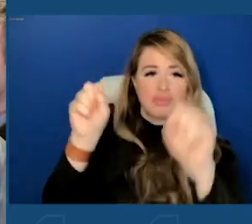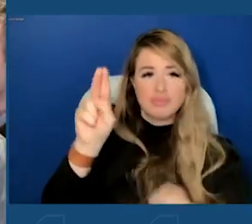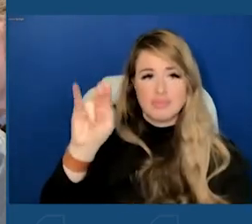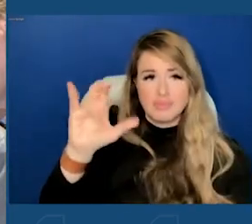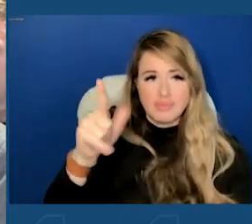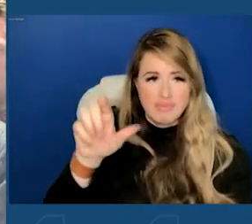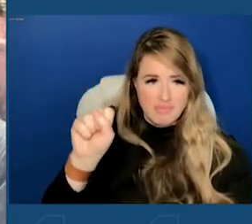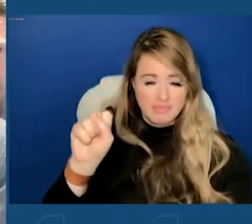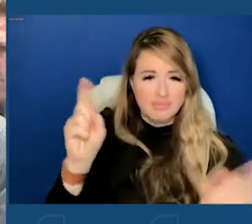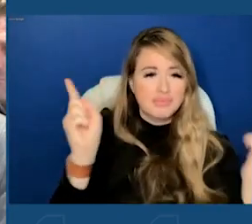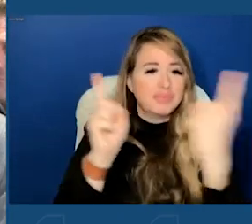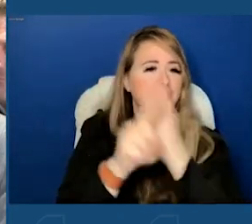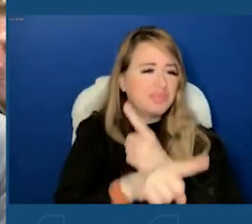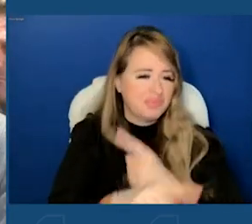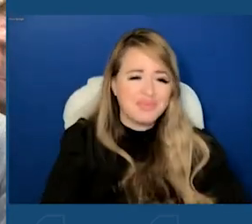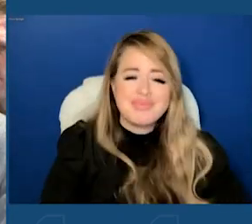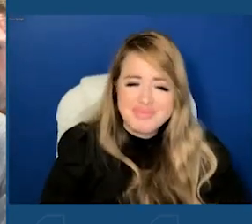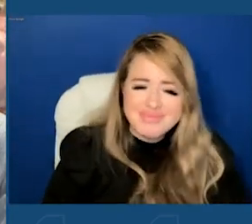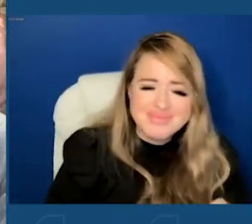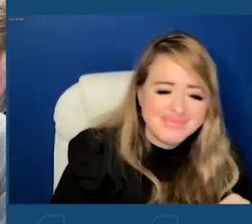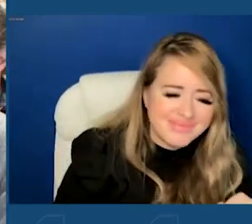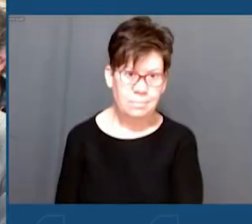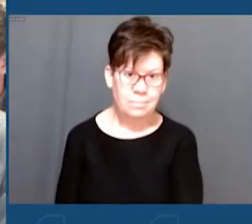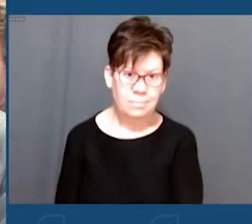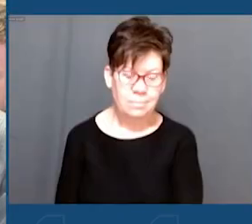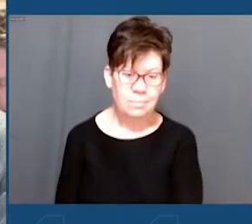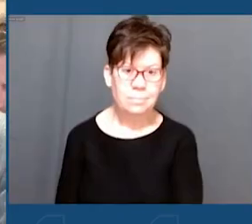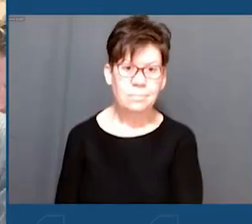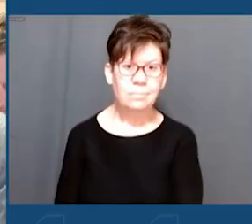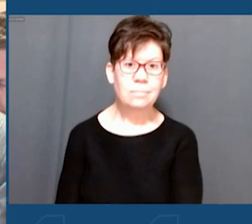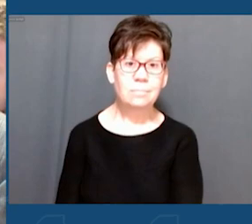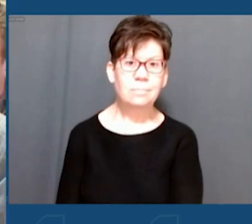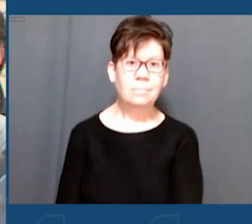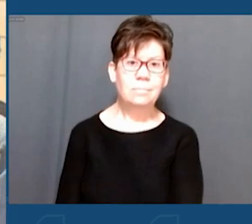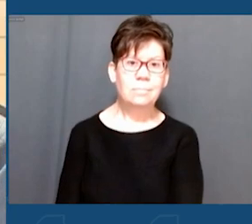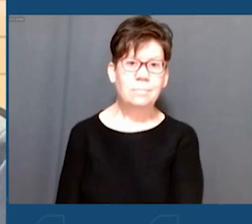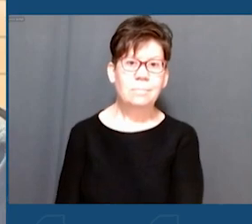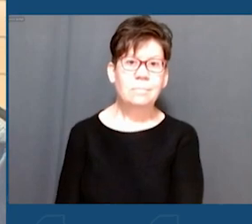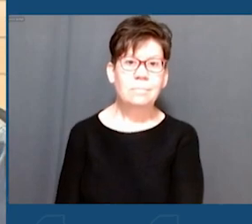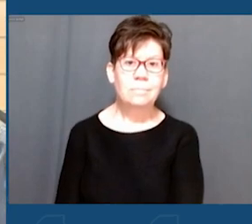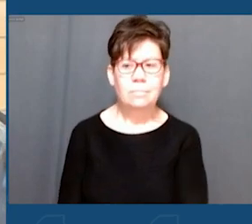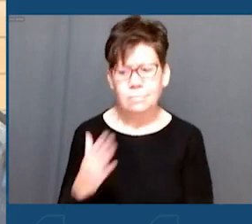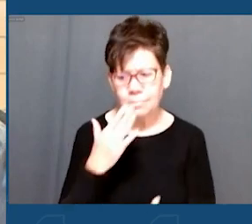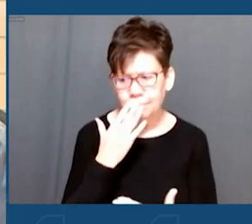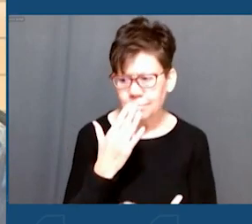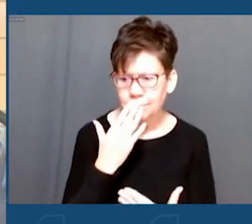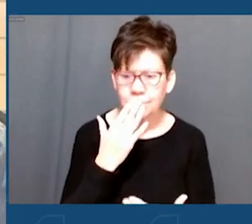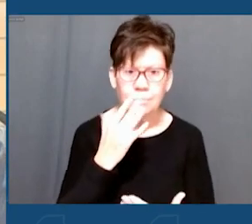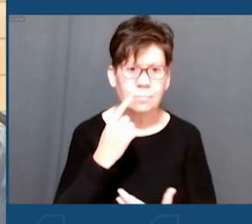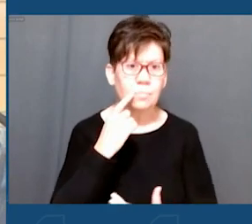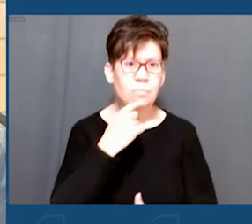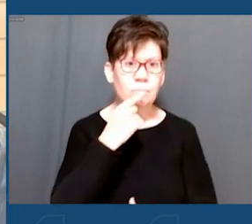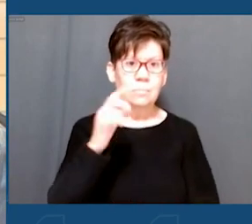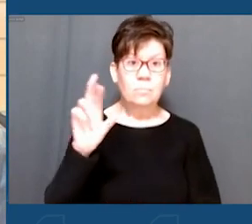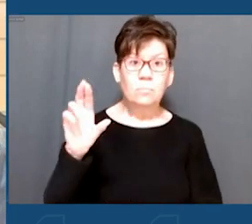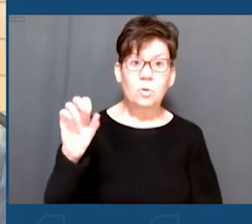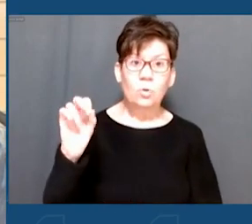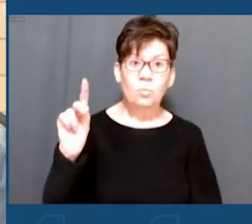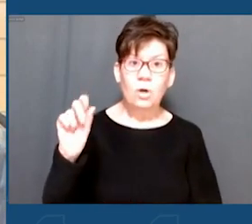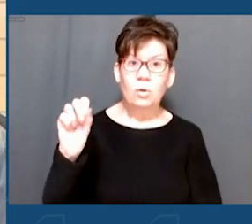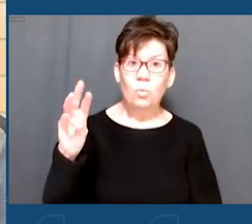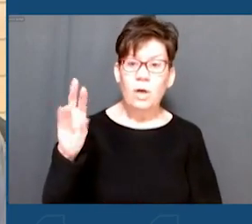you, Congressmember, and let me first start off by saying to the residents of the Rockaways, Howard Beach,